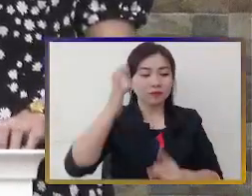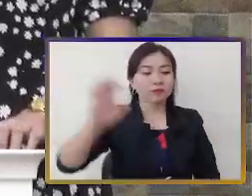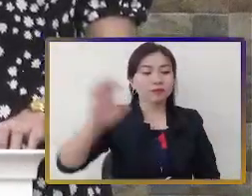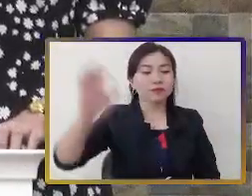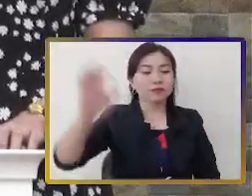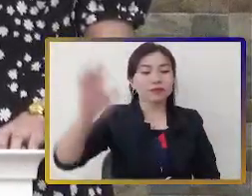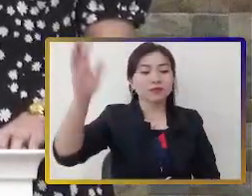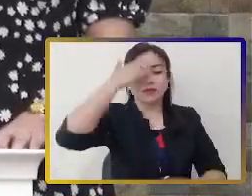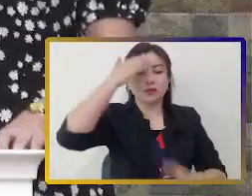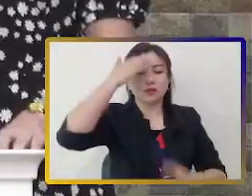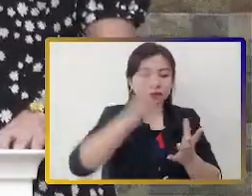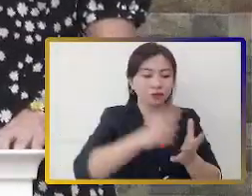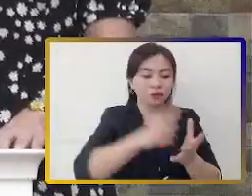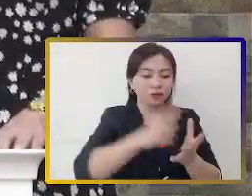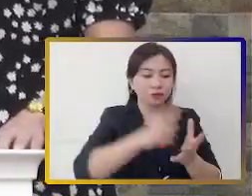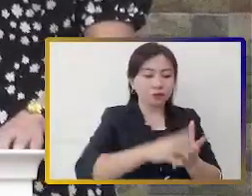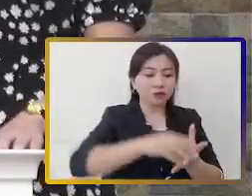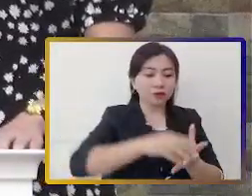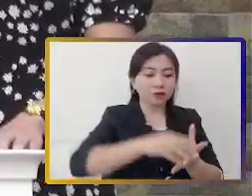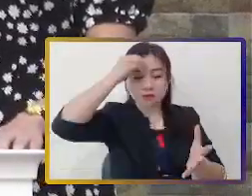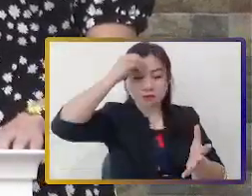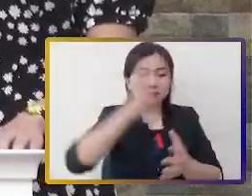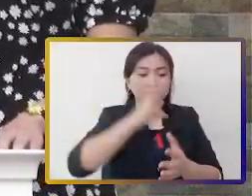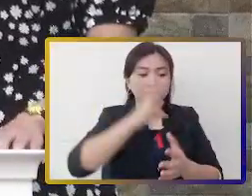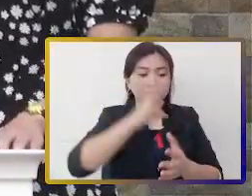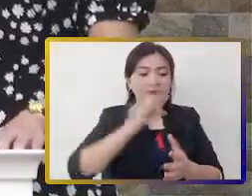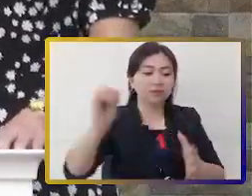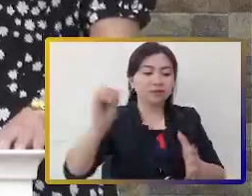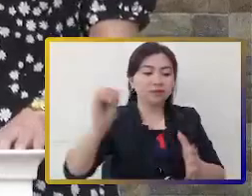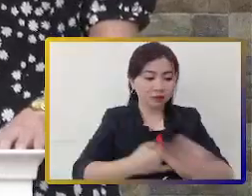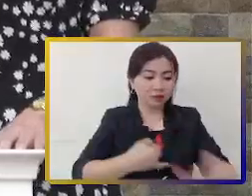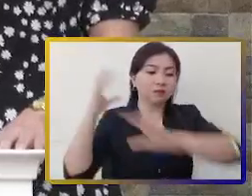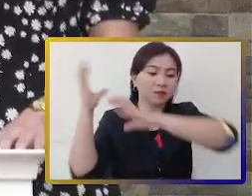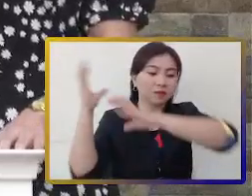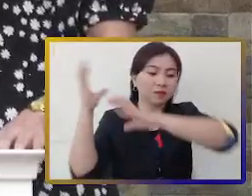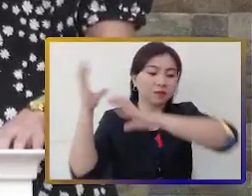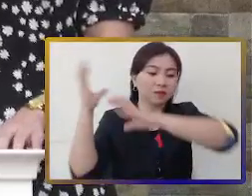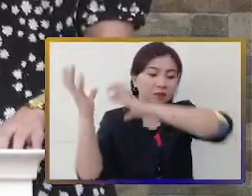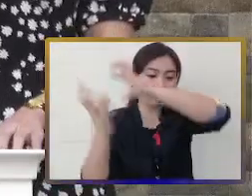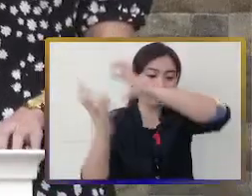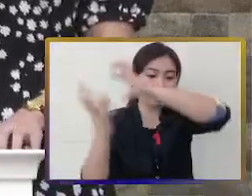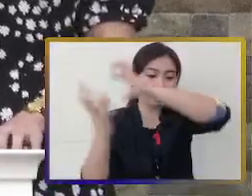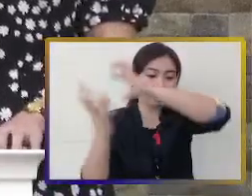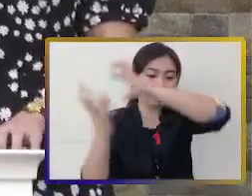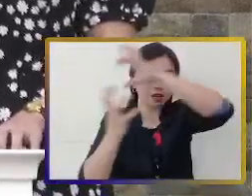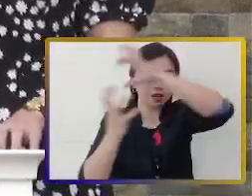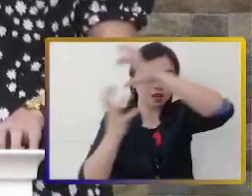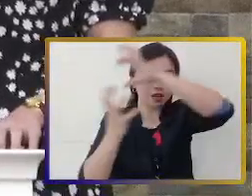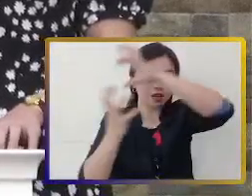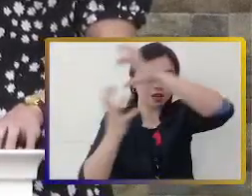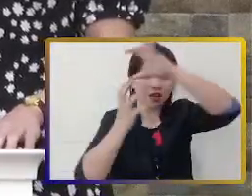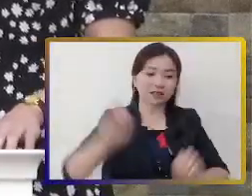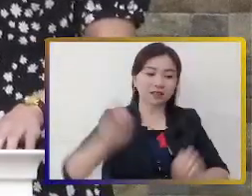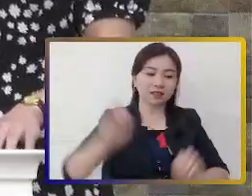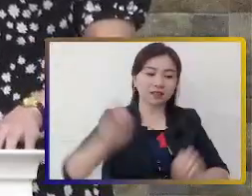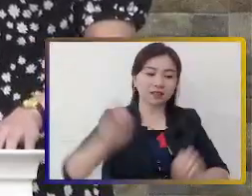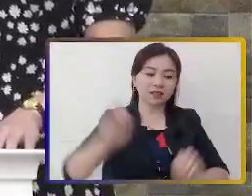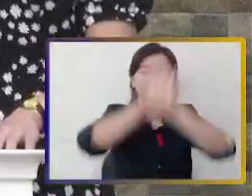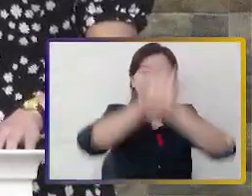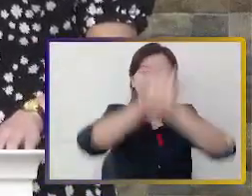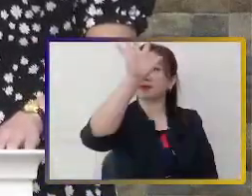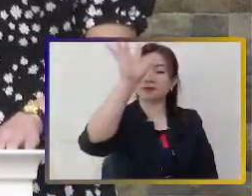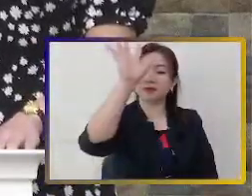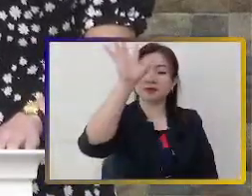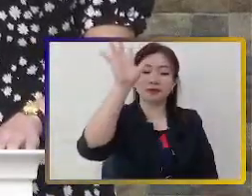side. He knows the lessons learned, and just beyond the clouds is his clear